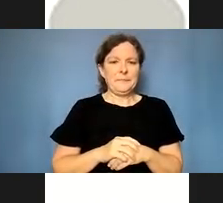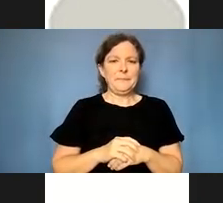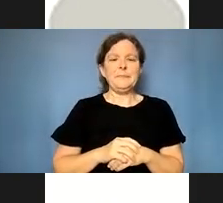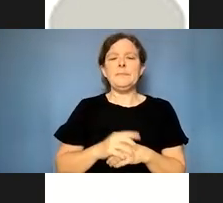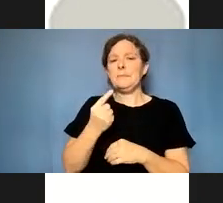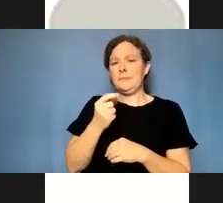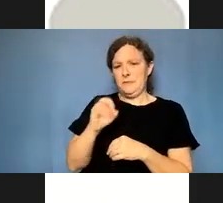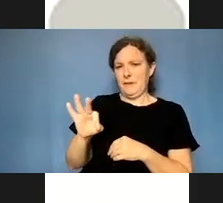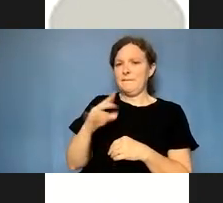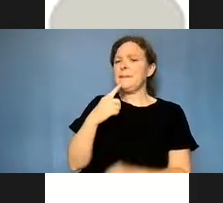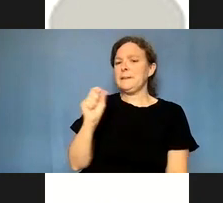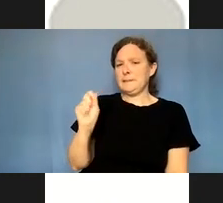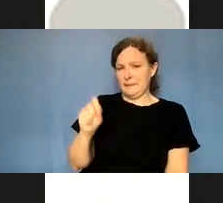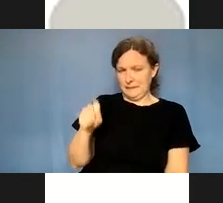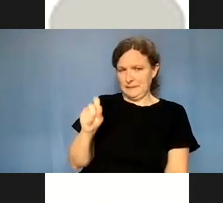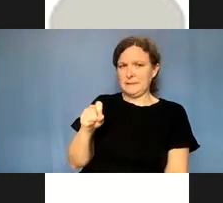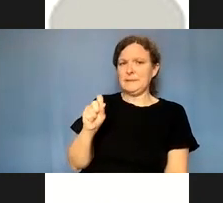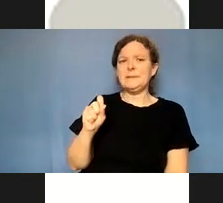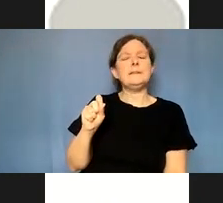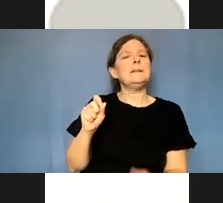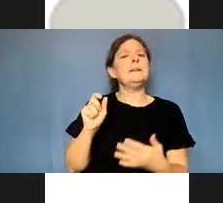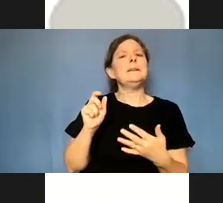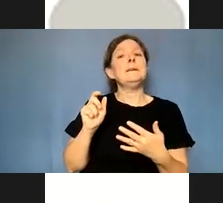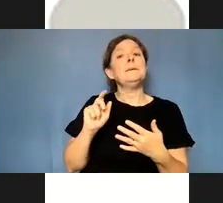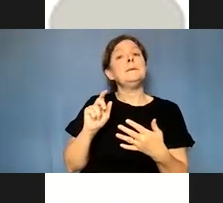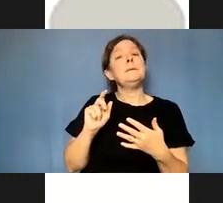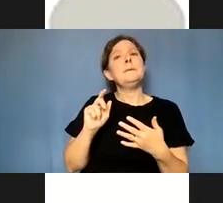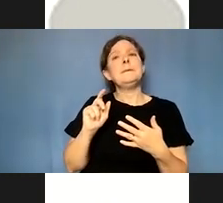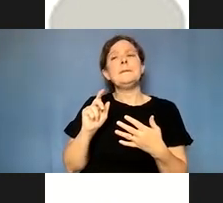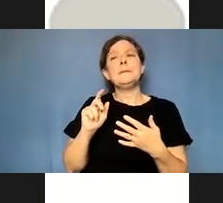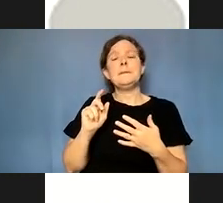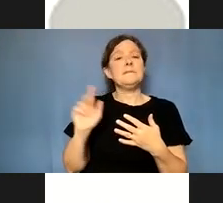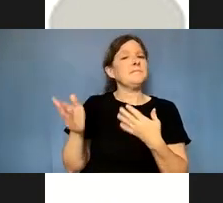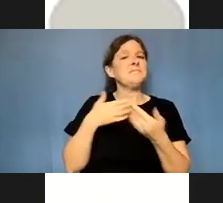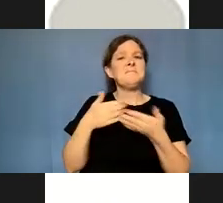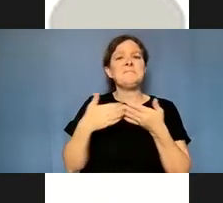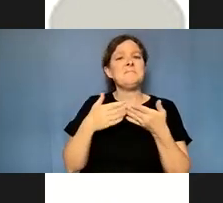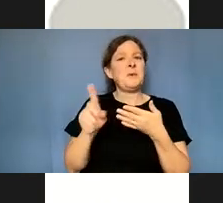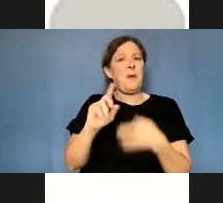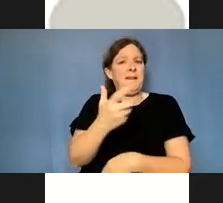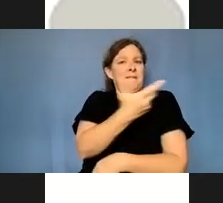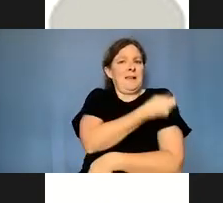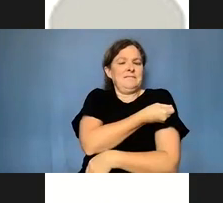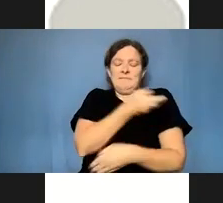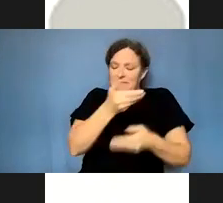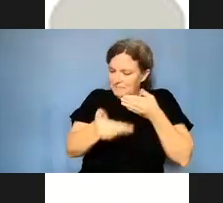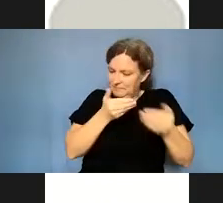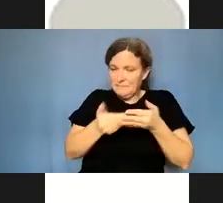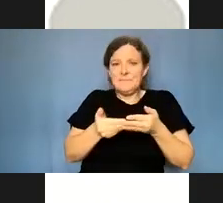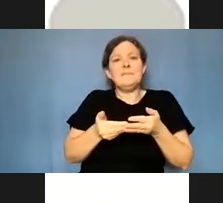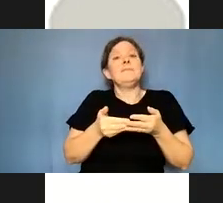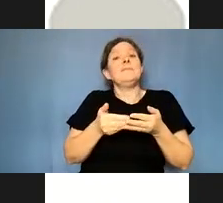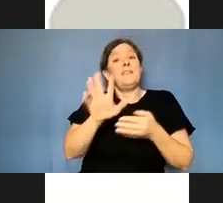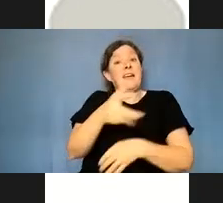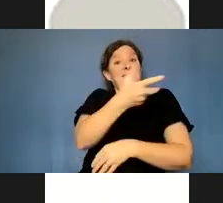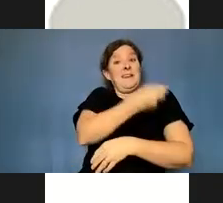Yes, it doesn't matter where the vaccine was received. If it is a vaccine that was approved